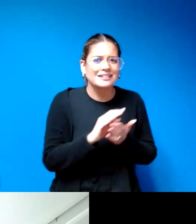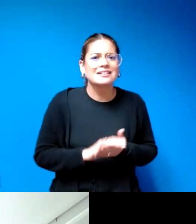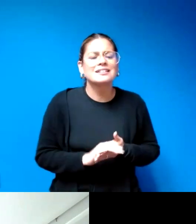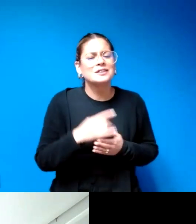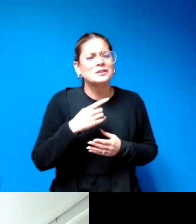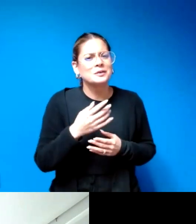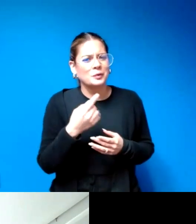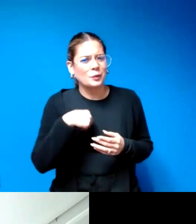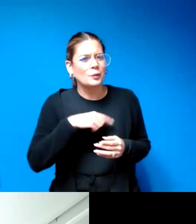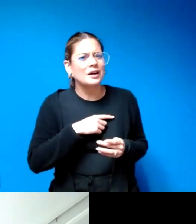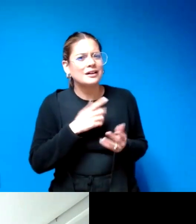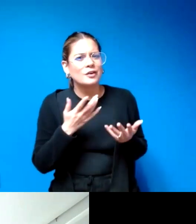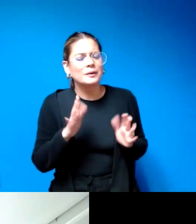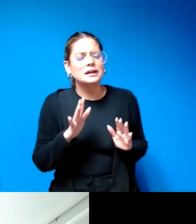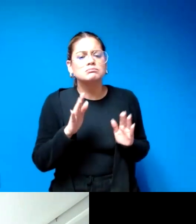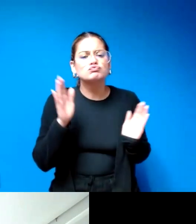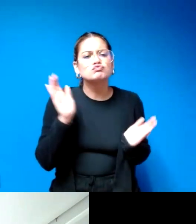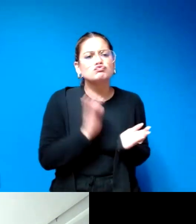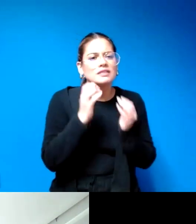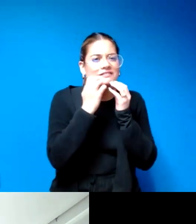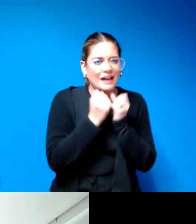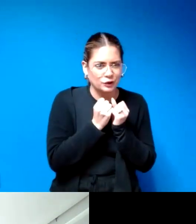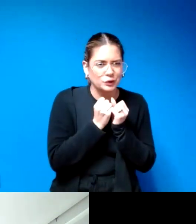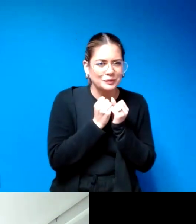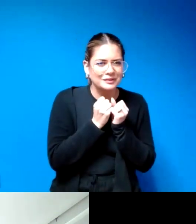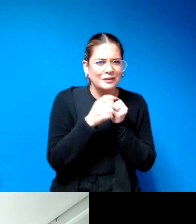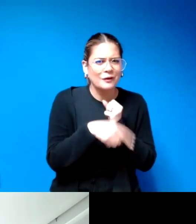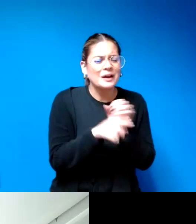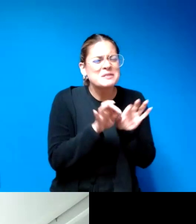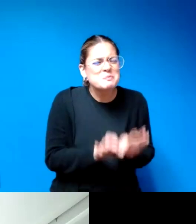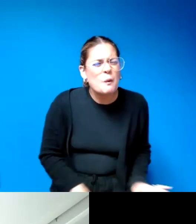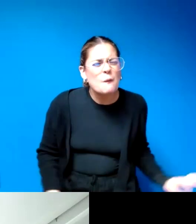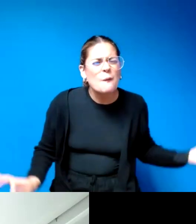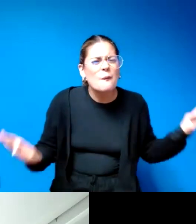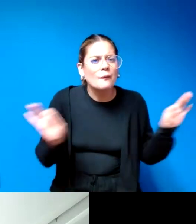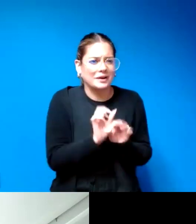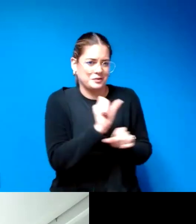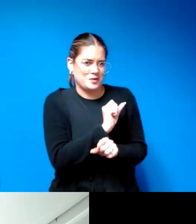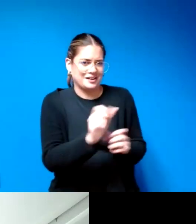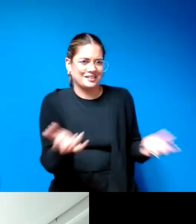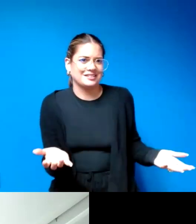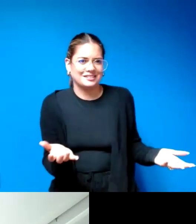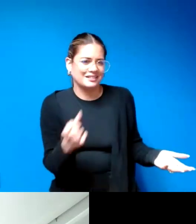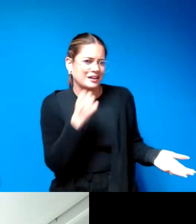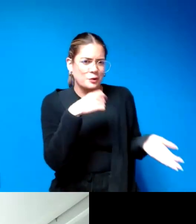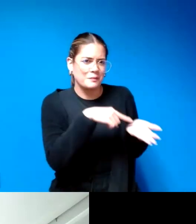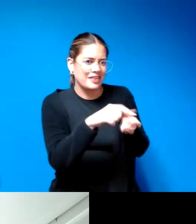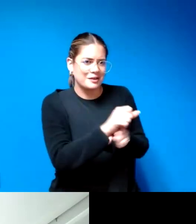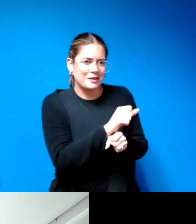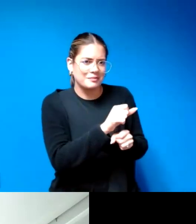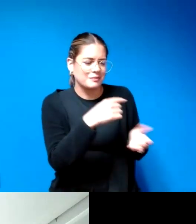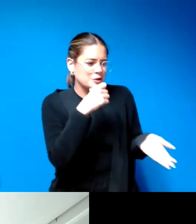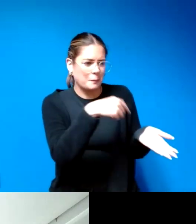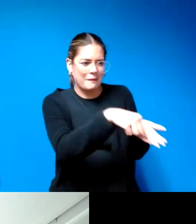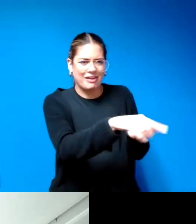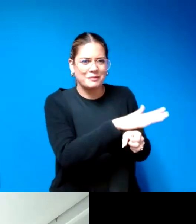put this like very small value on incredibly important work, which I think is incredibly important work of